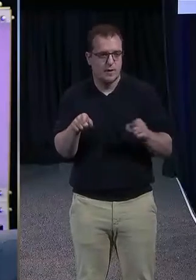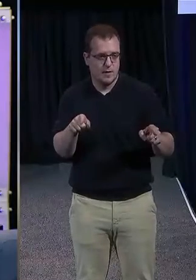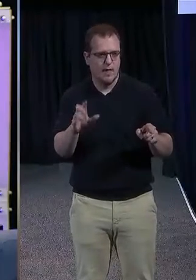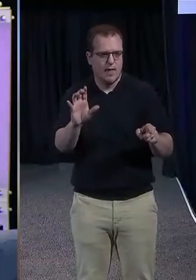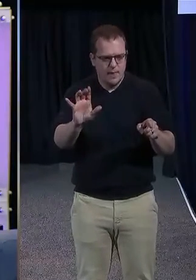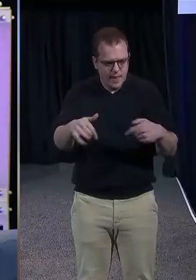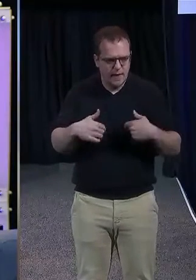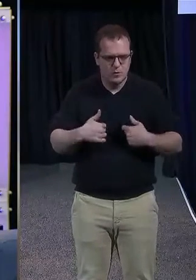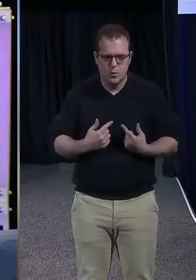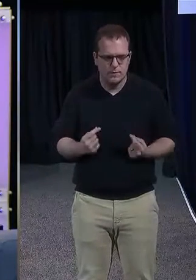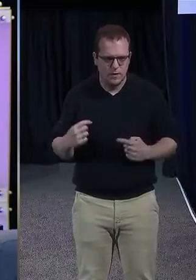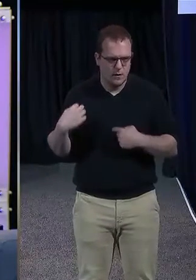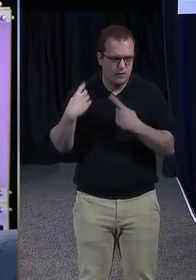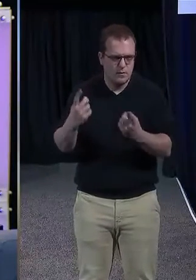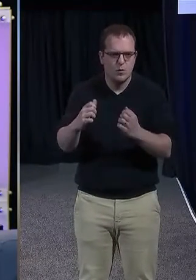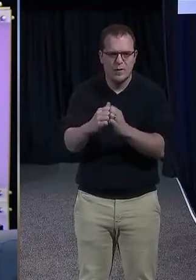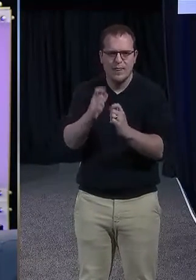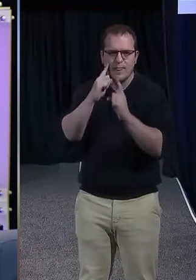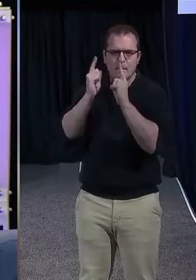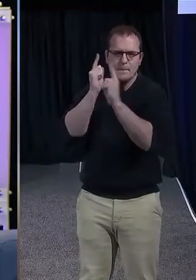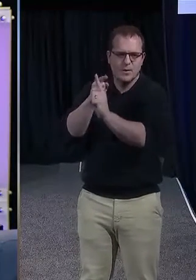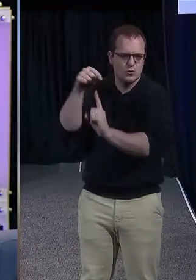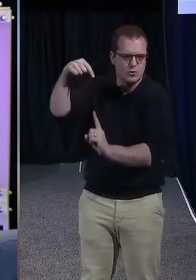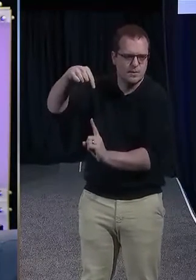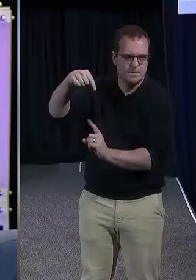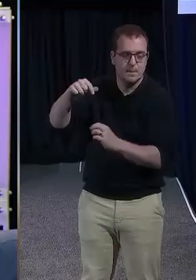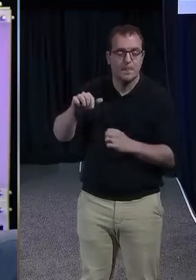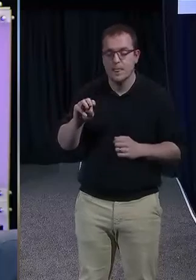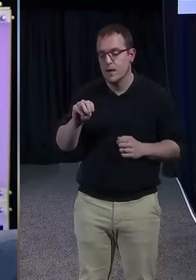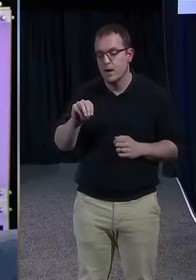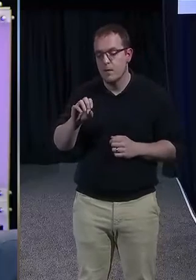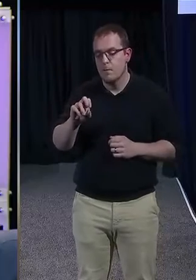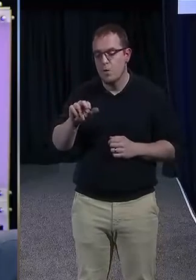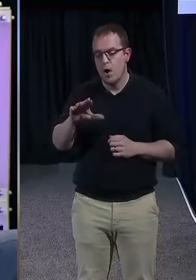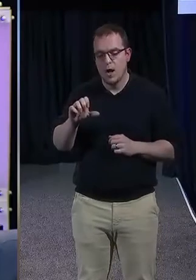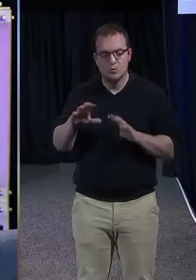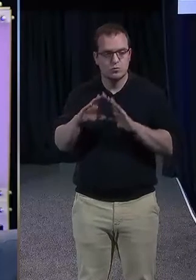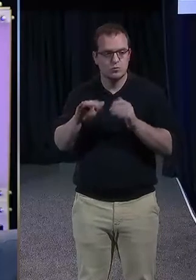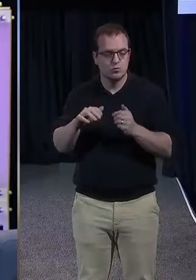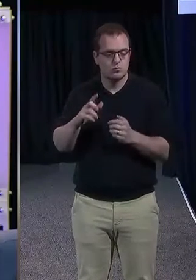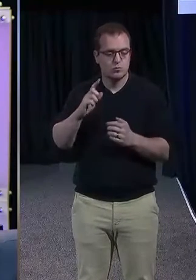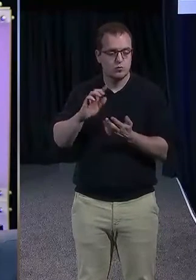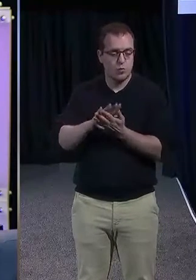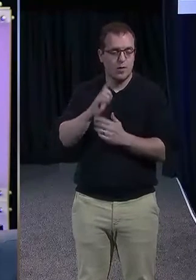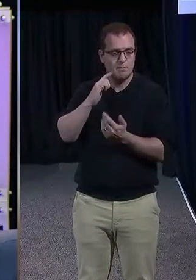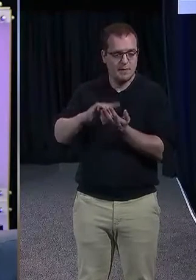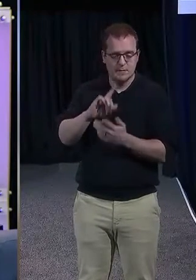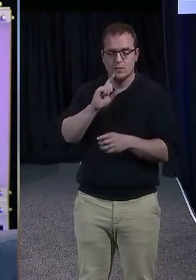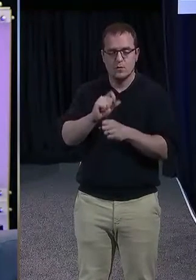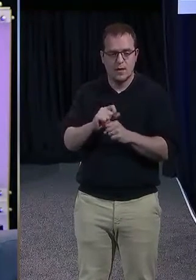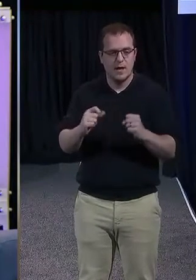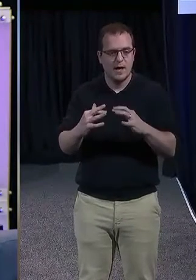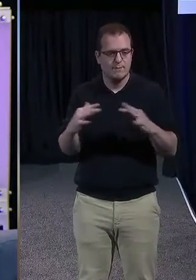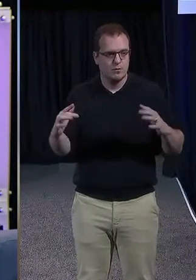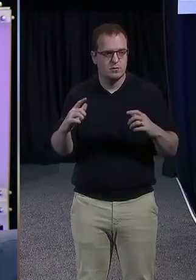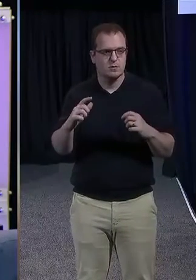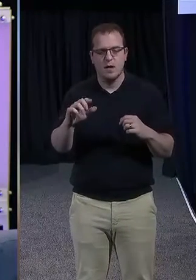we've always done. Morehouse School of Medicine uses a set of what we describe as adversity